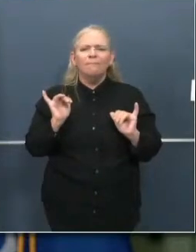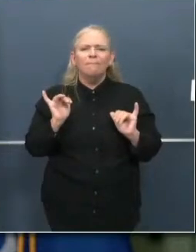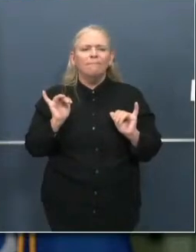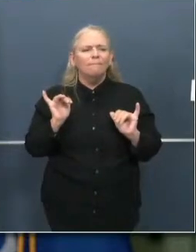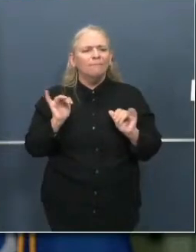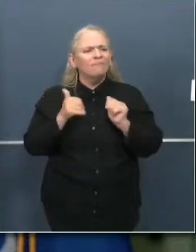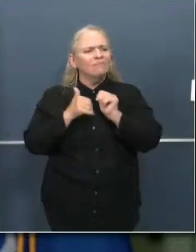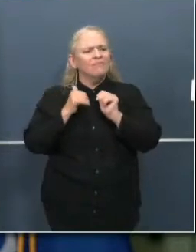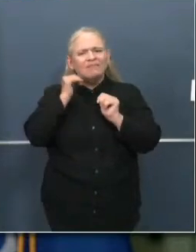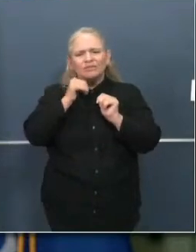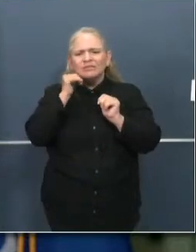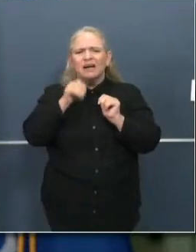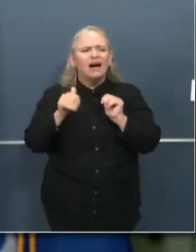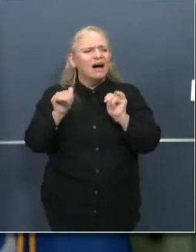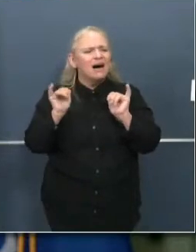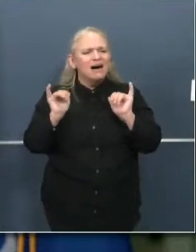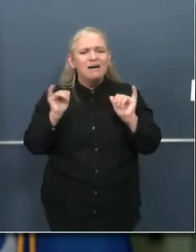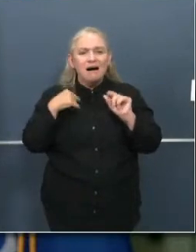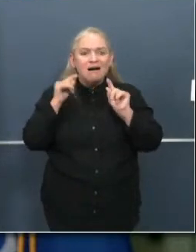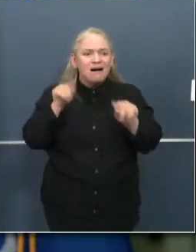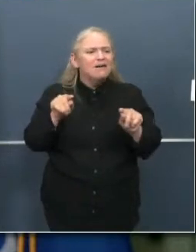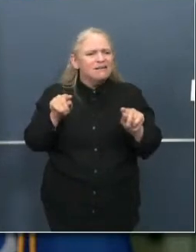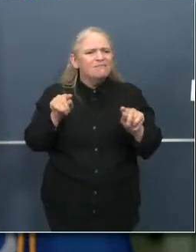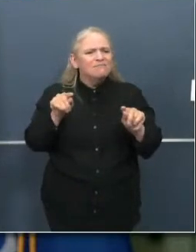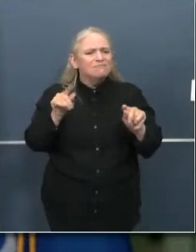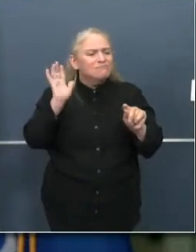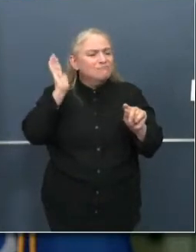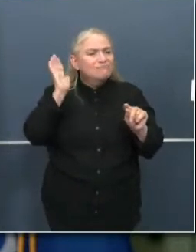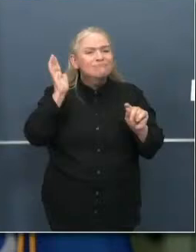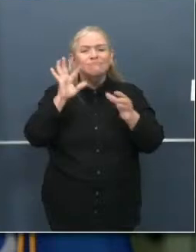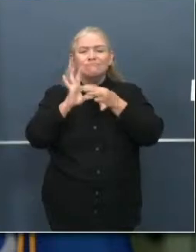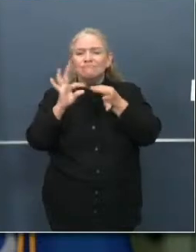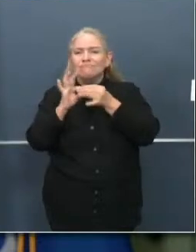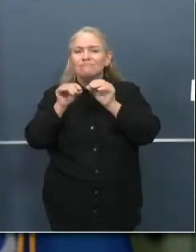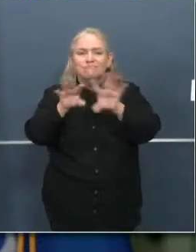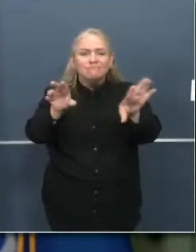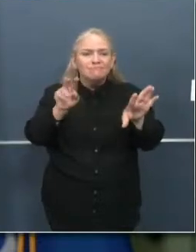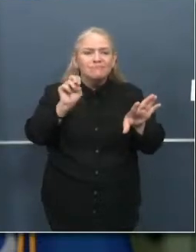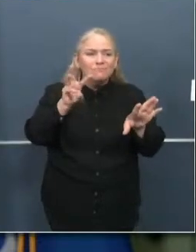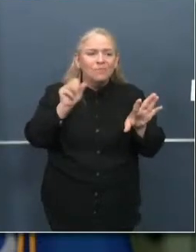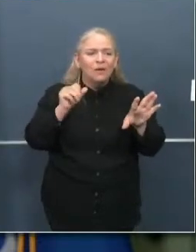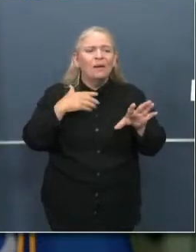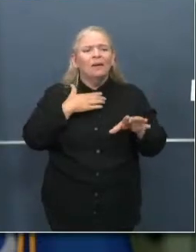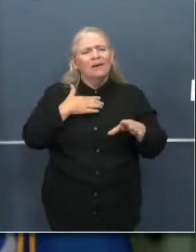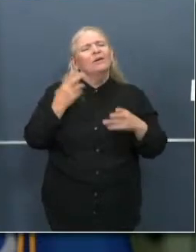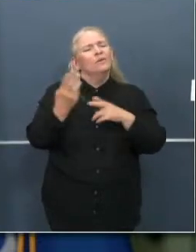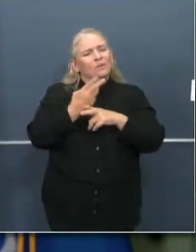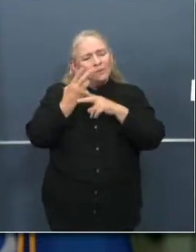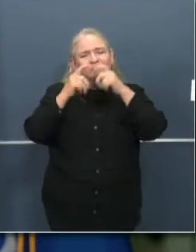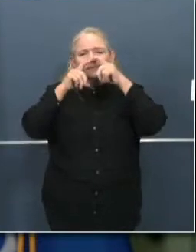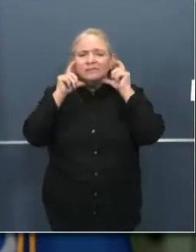face coverings, practice physical distancing, and until we meet again tomorrow,